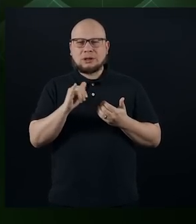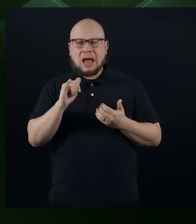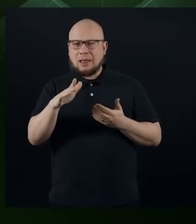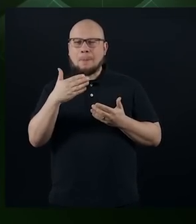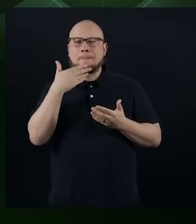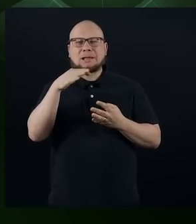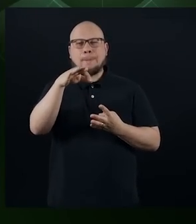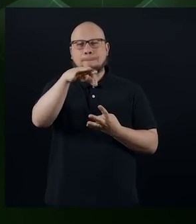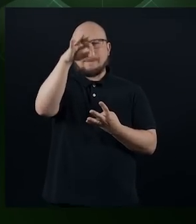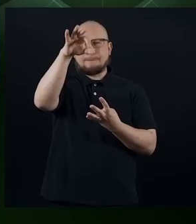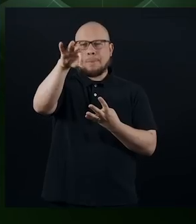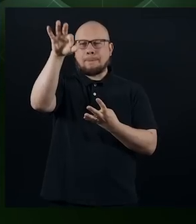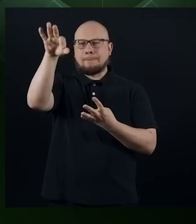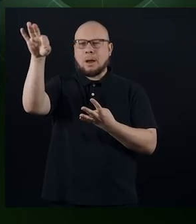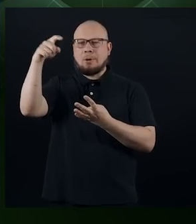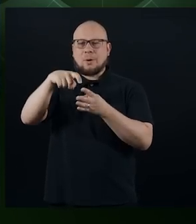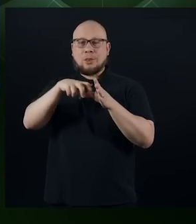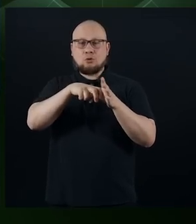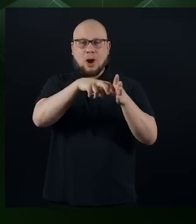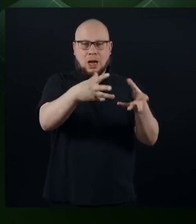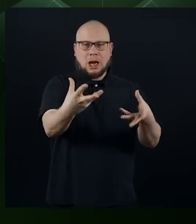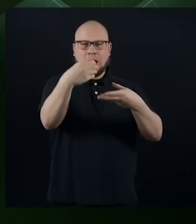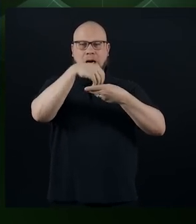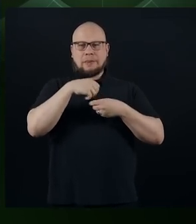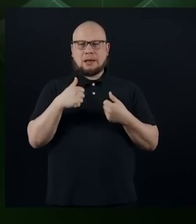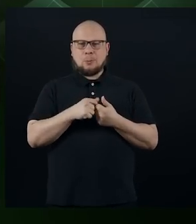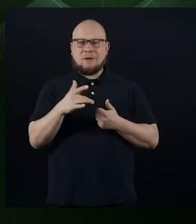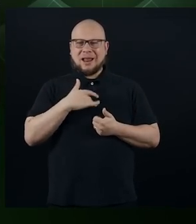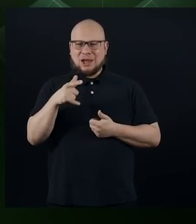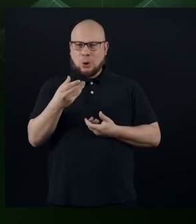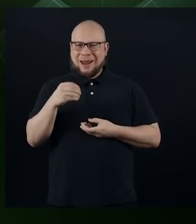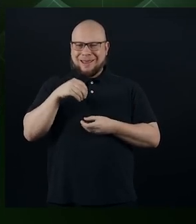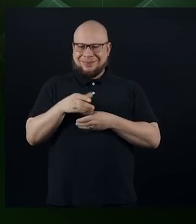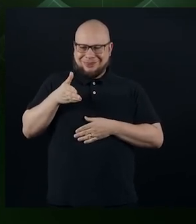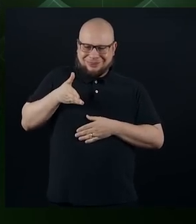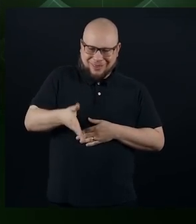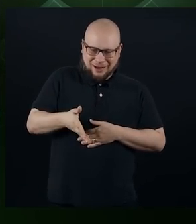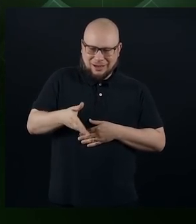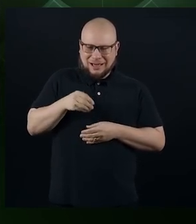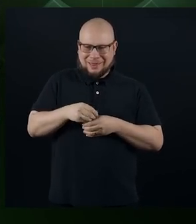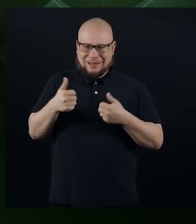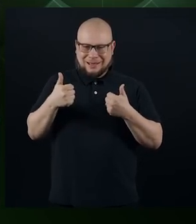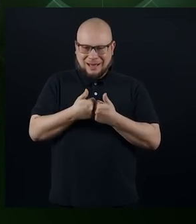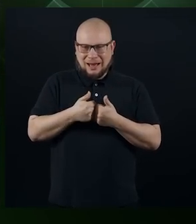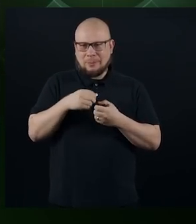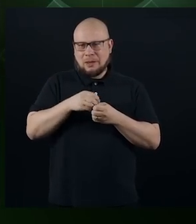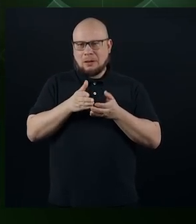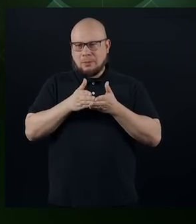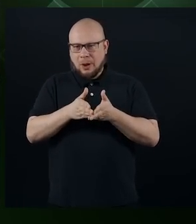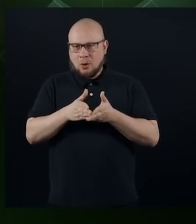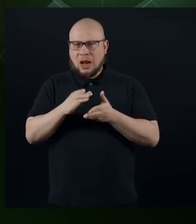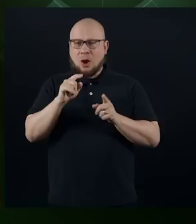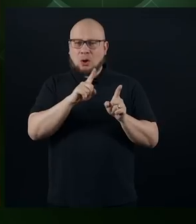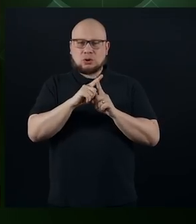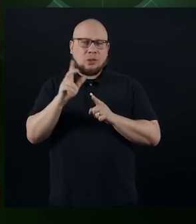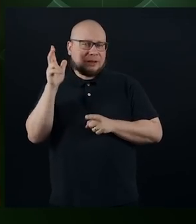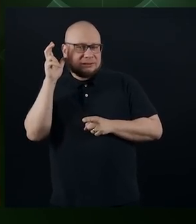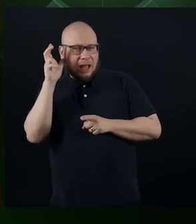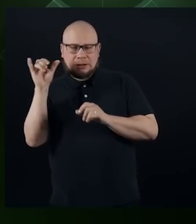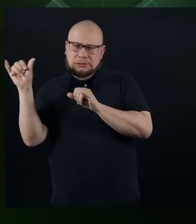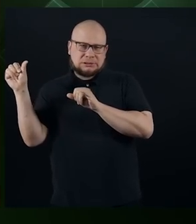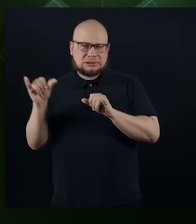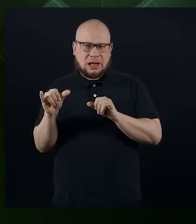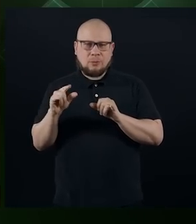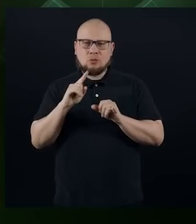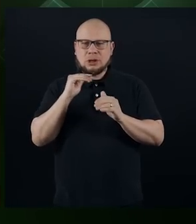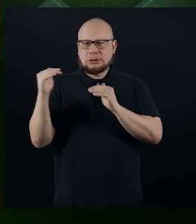attraction experience. You feel like you're right there in that town or in that grotto. Even the audio really trying to give you those